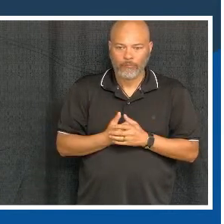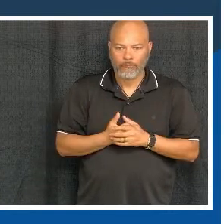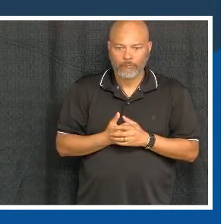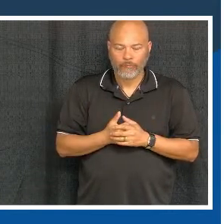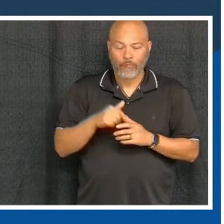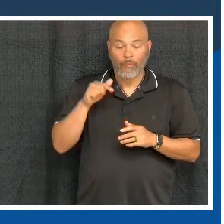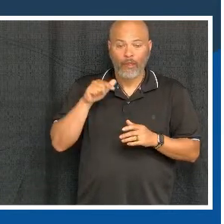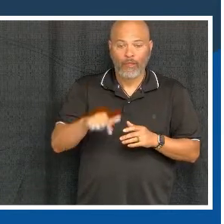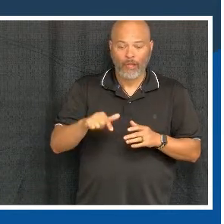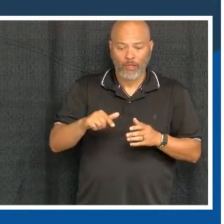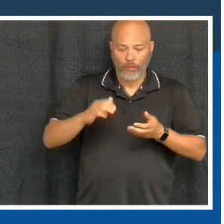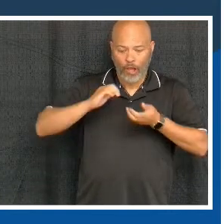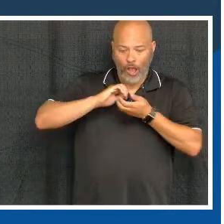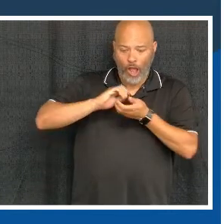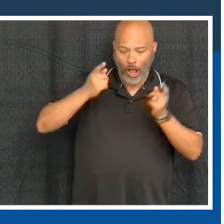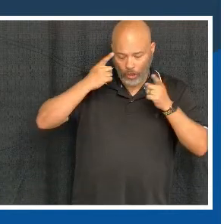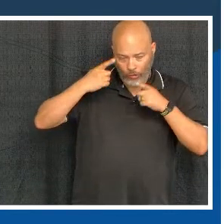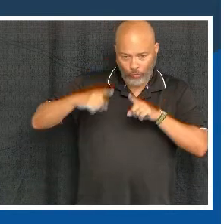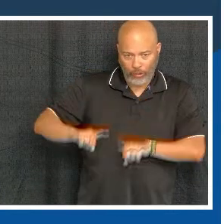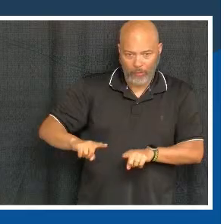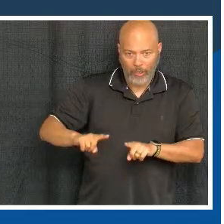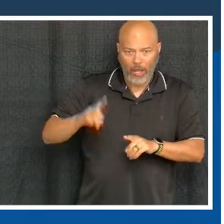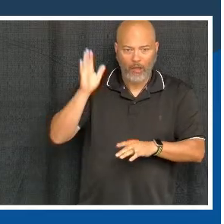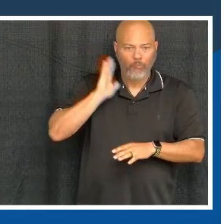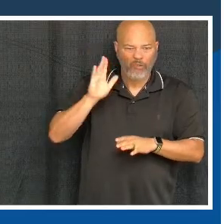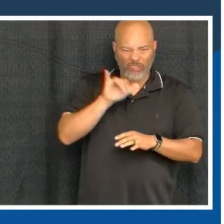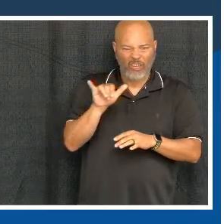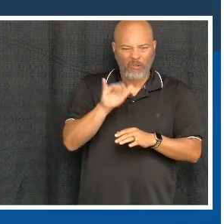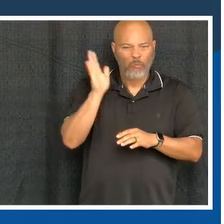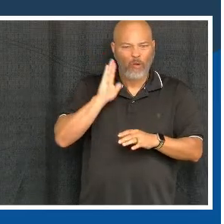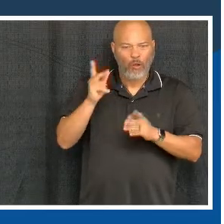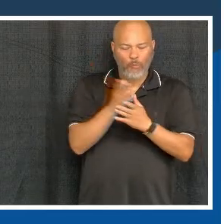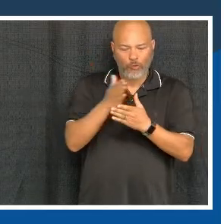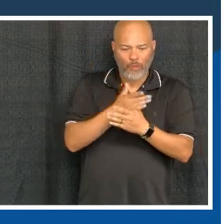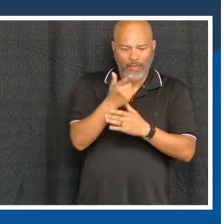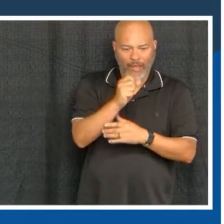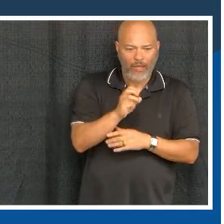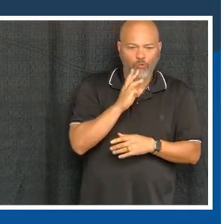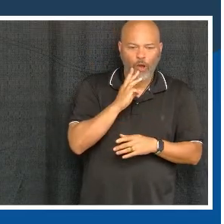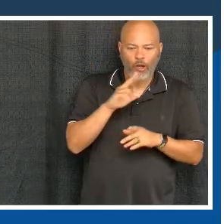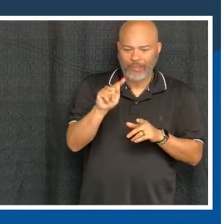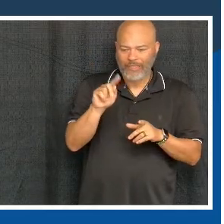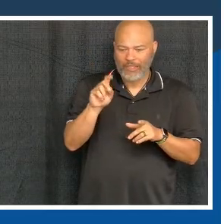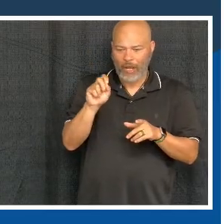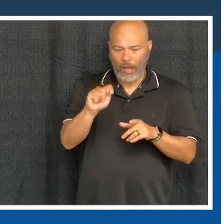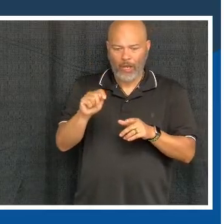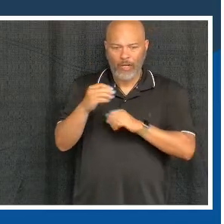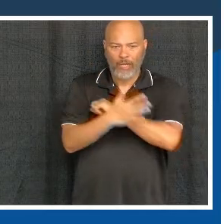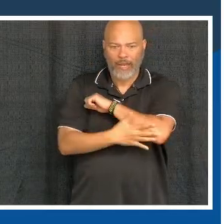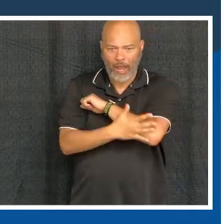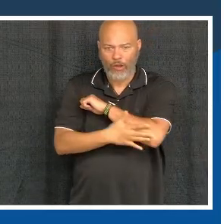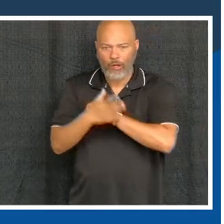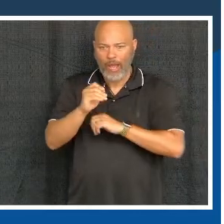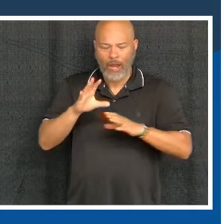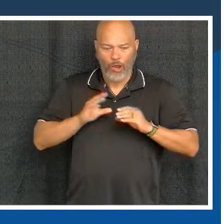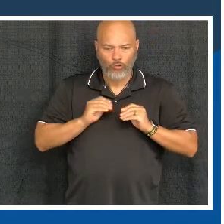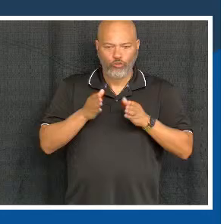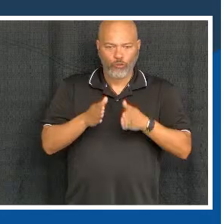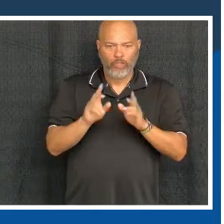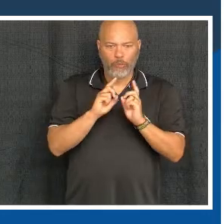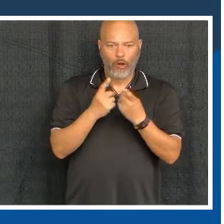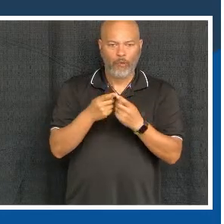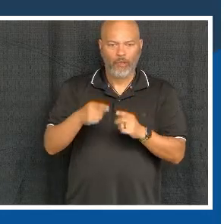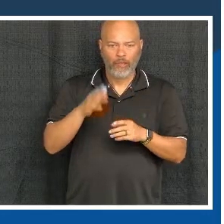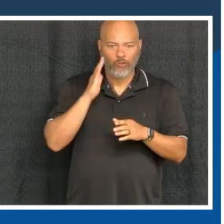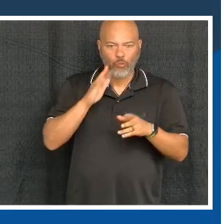This interlocal agreement is similar to those we have previously approved between Gas and Water and TDOT, Montgomery County, and or our own street department. This